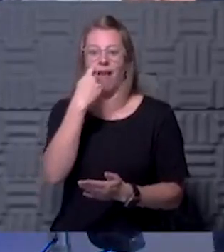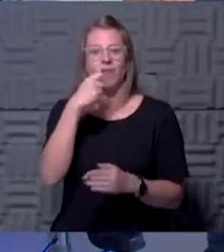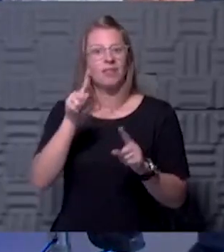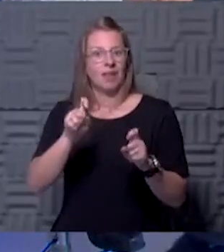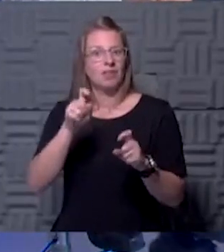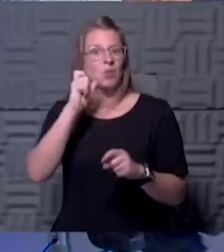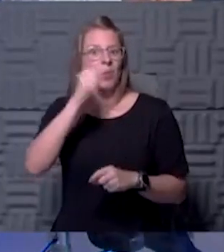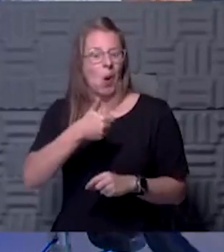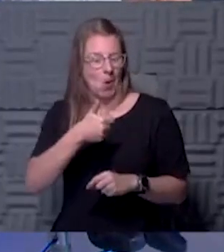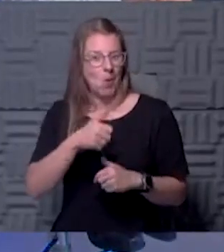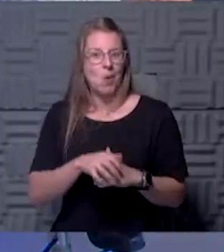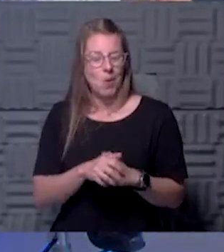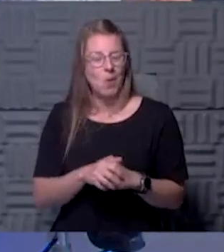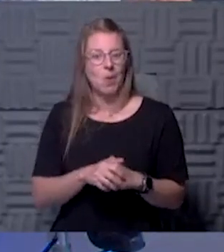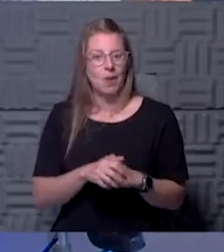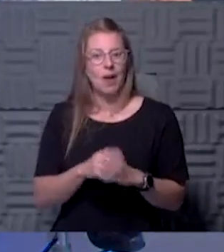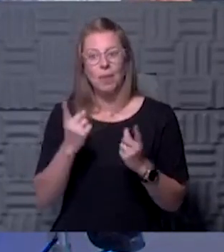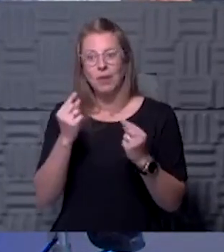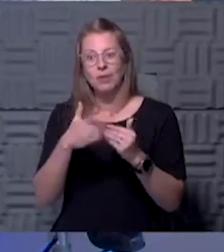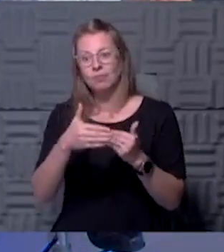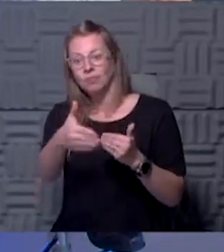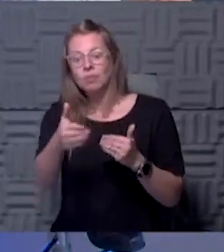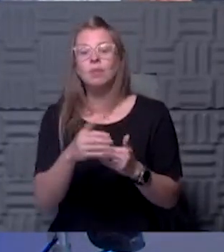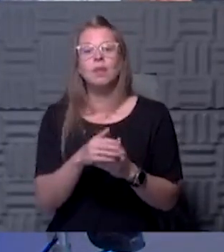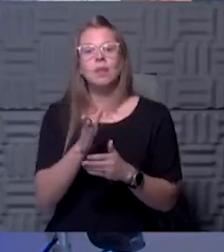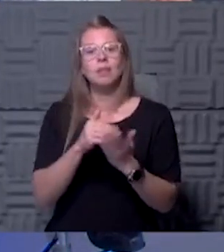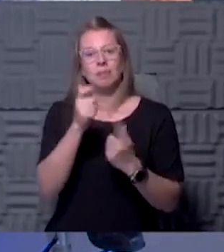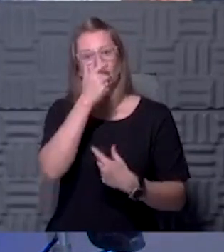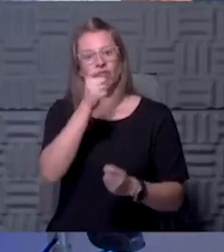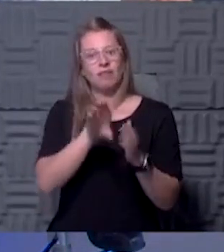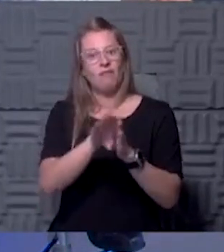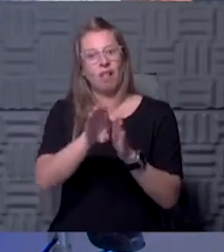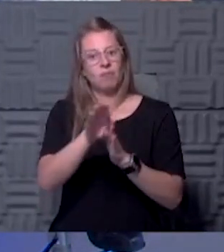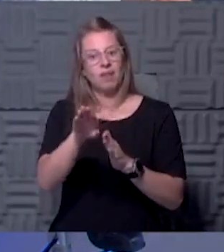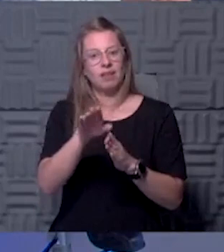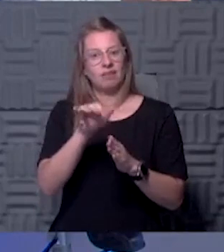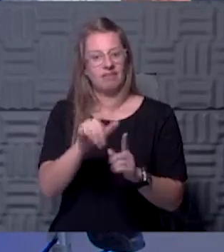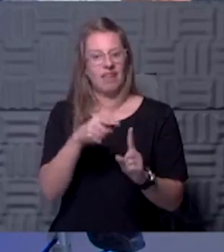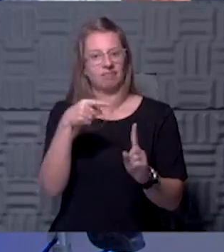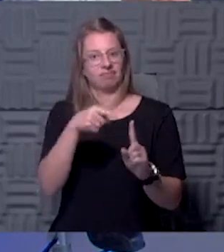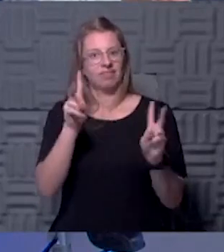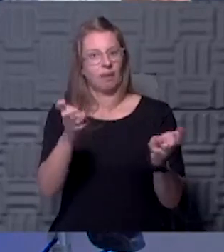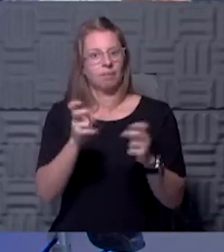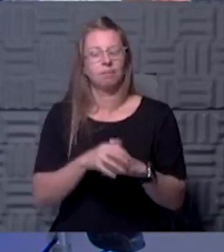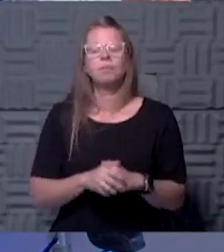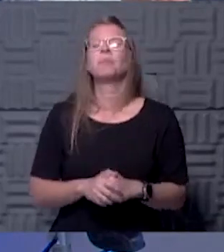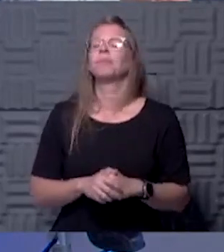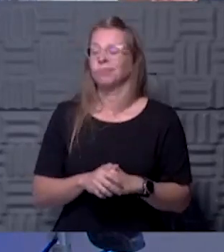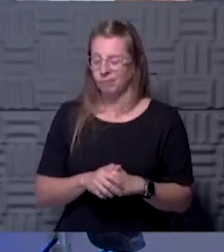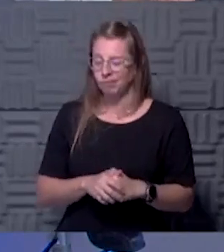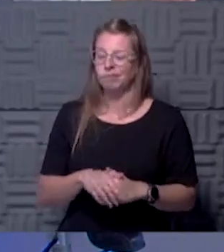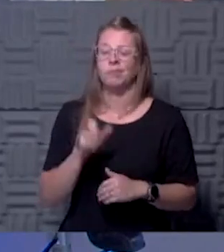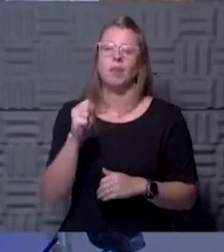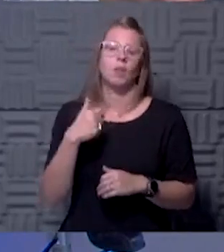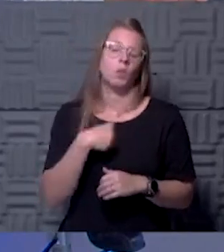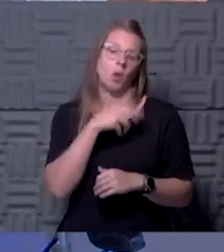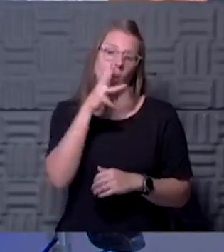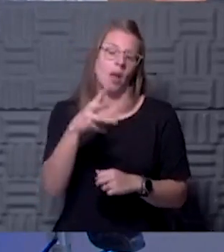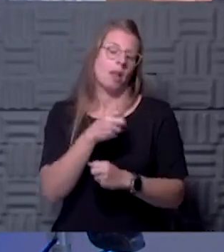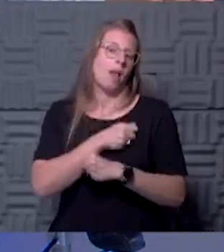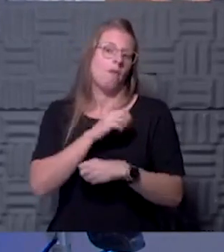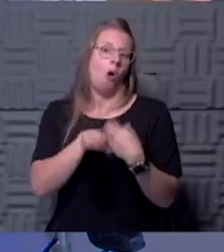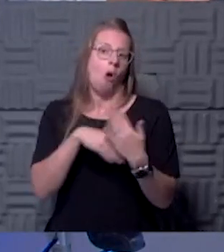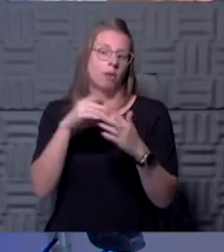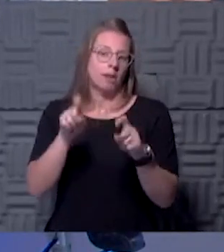testing and the role of that going forward, because there's some pretty interesting developments in that area. Yeah, we would certainly love to have all